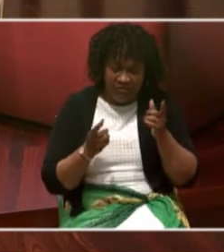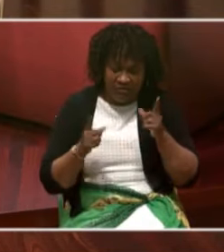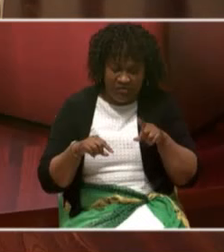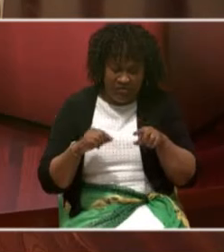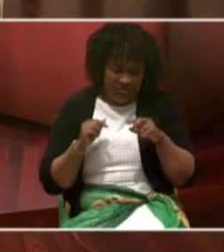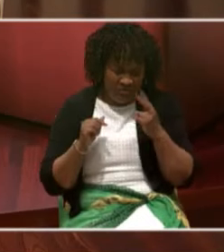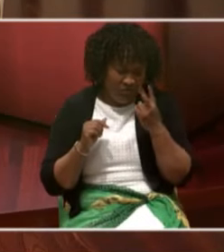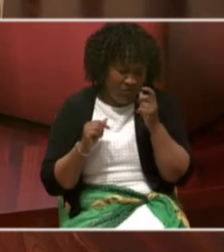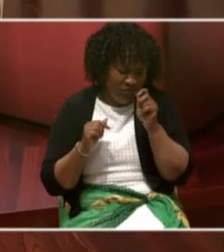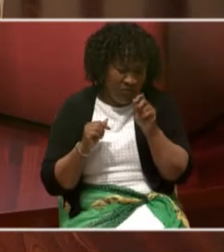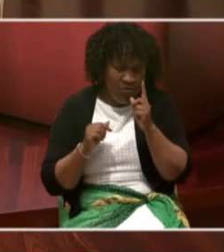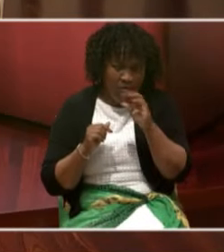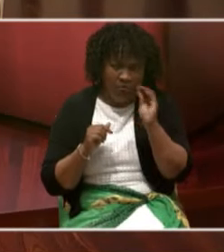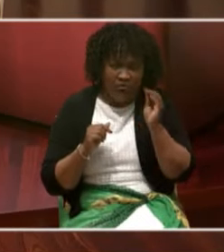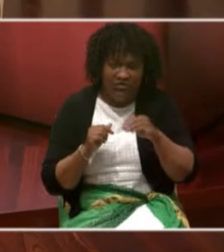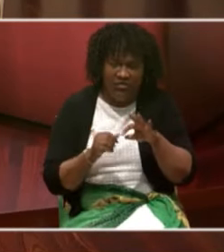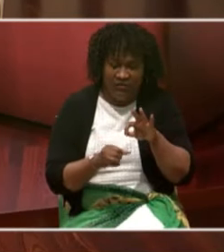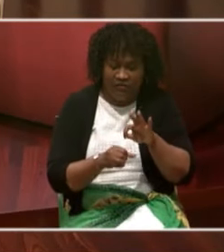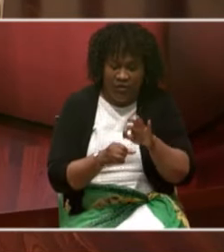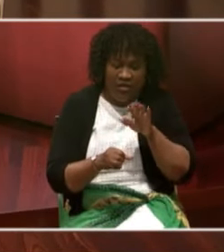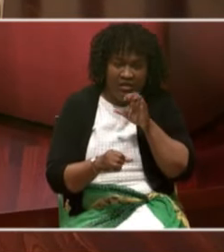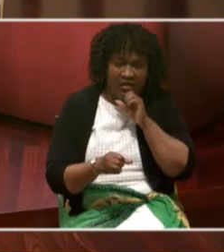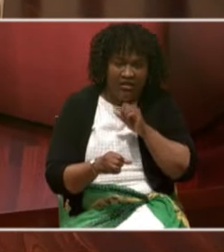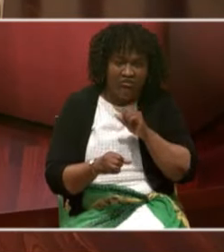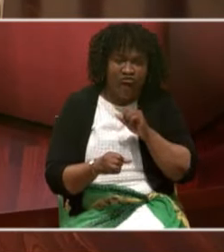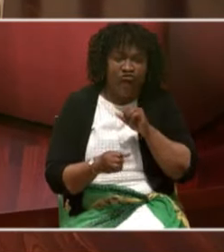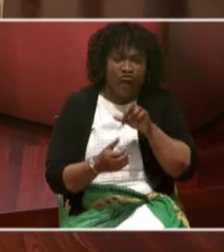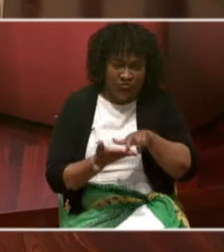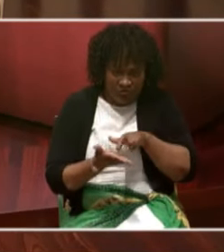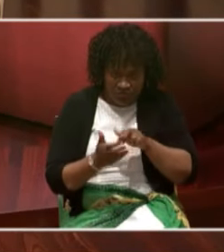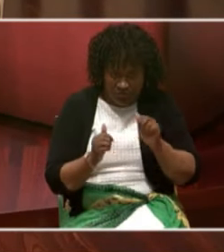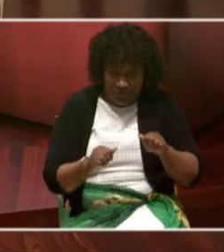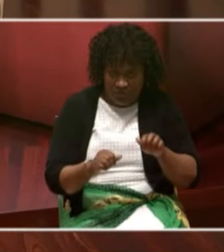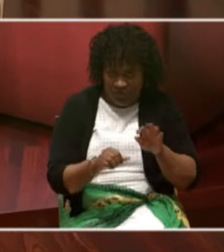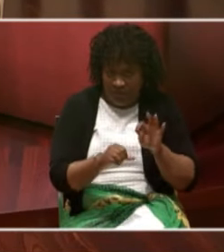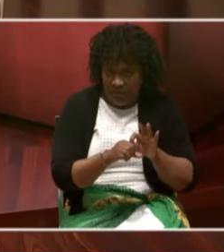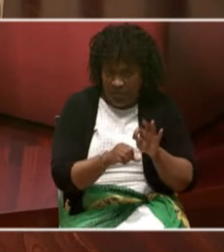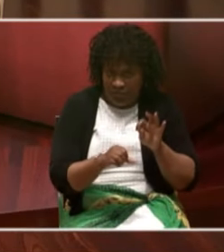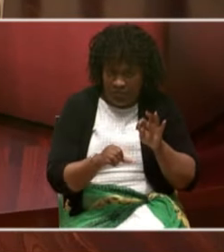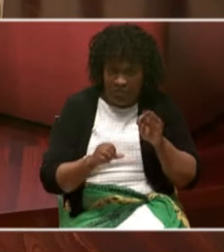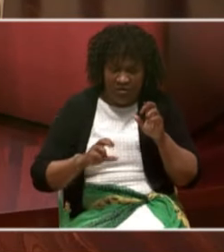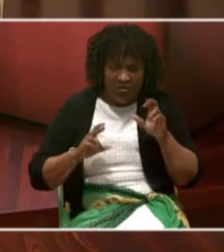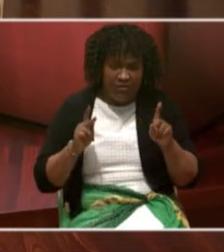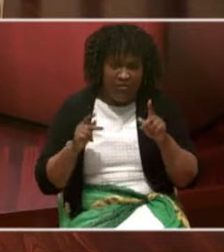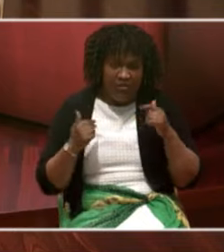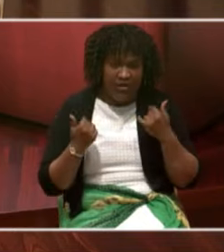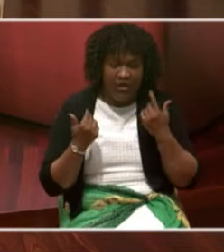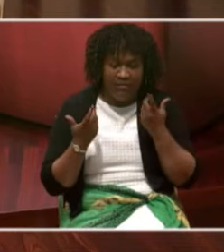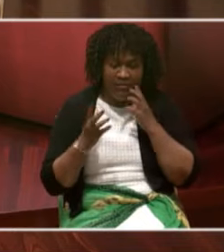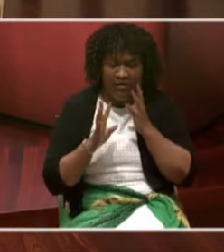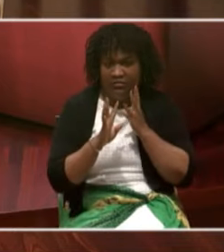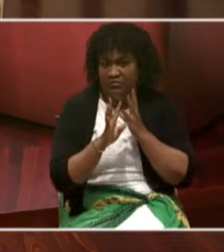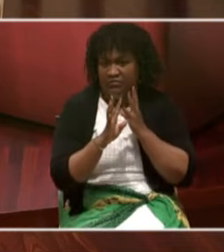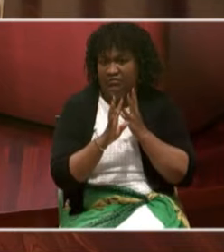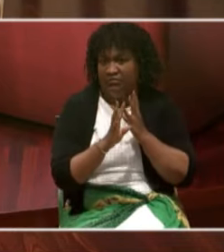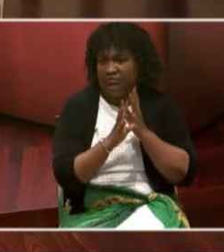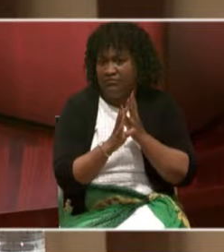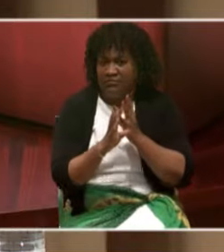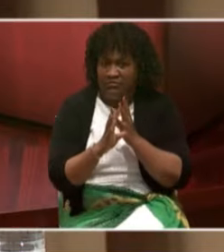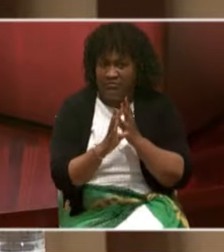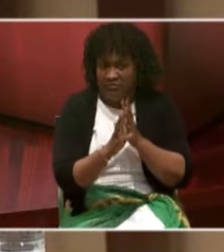that we had to pass through, Lowndes County, the county was more than 80% African-American, but didn't have a single